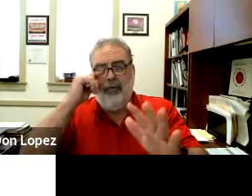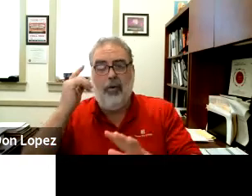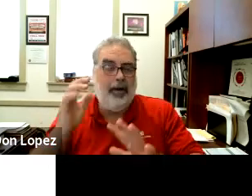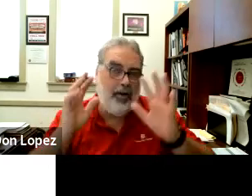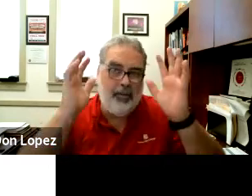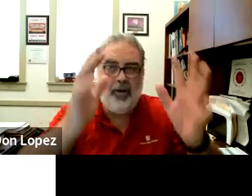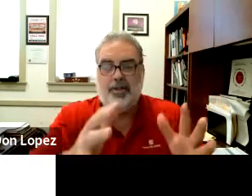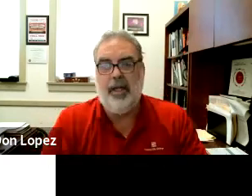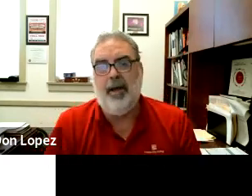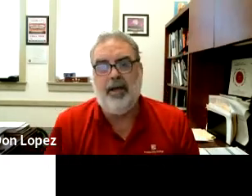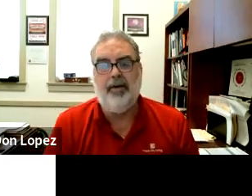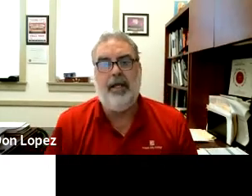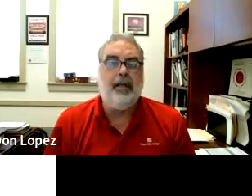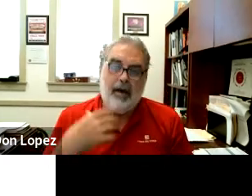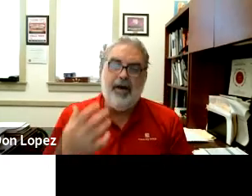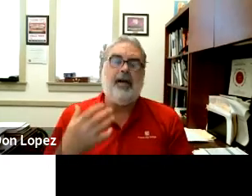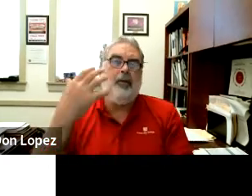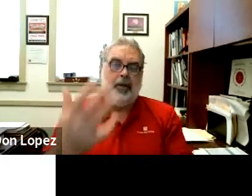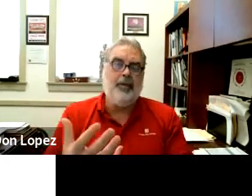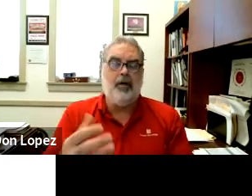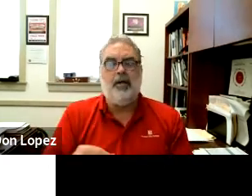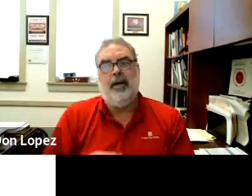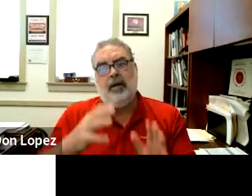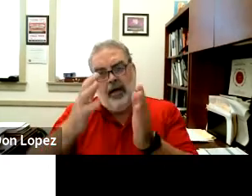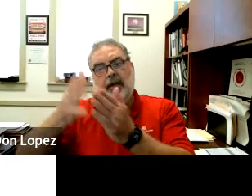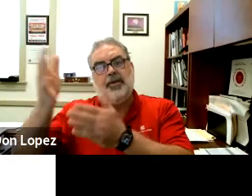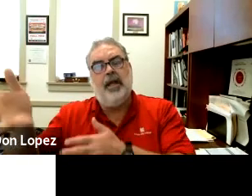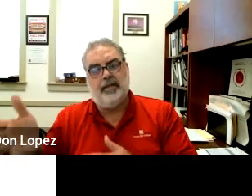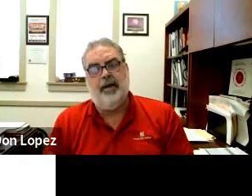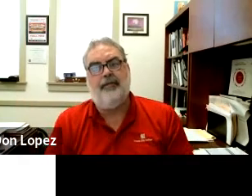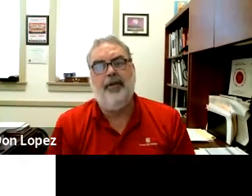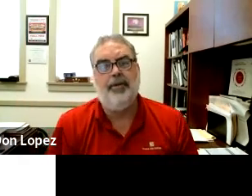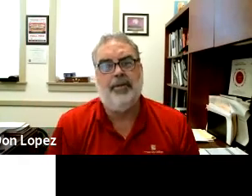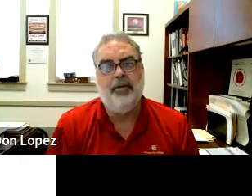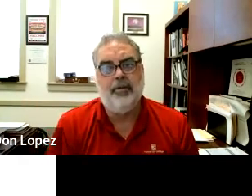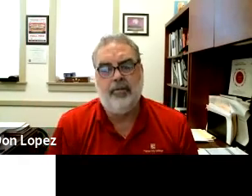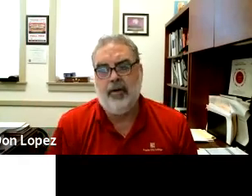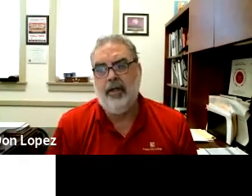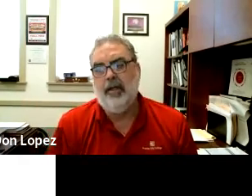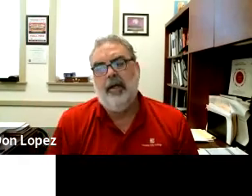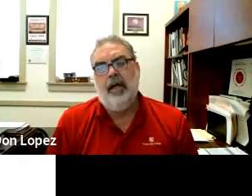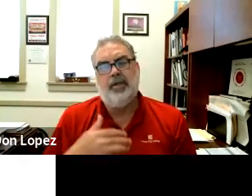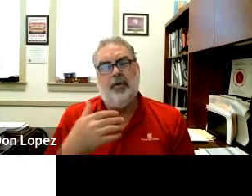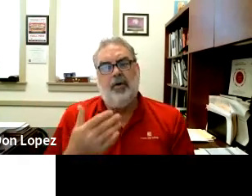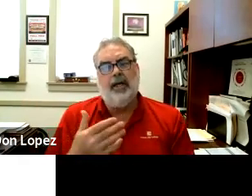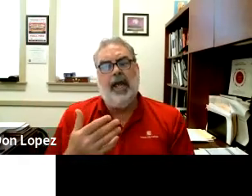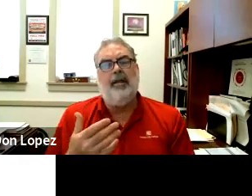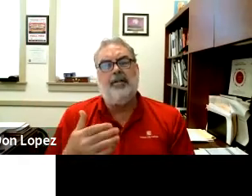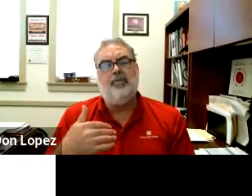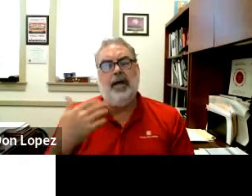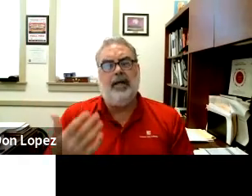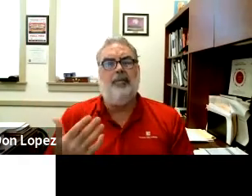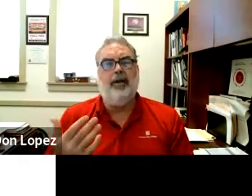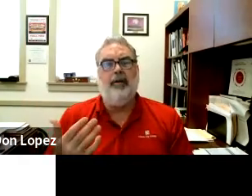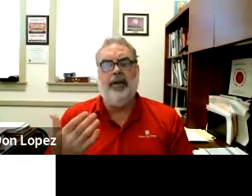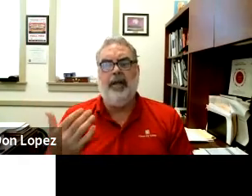COM 4, I know that I'm close to getting my degree, then that faculty member can be talking about, here's the next step for you as a student, right? And so, again, this